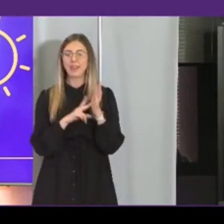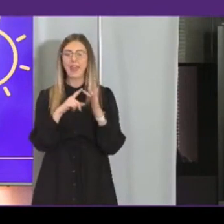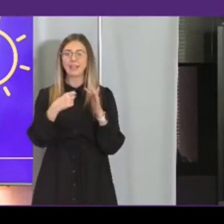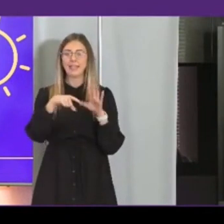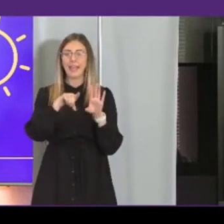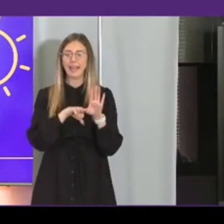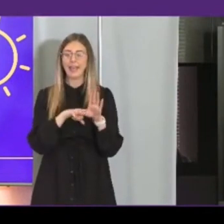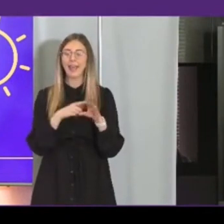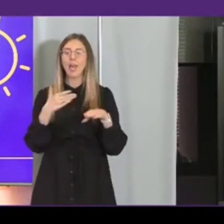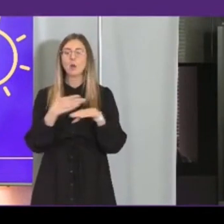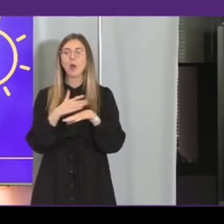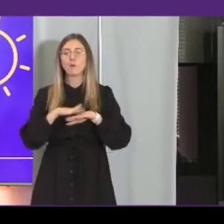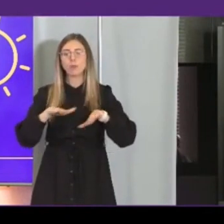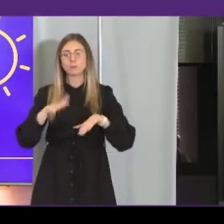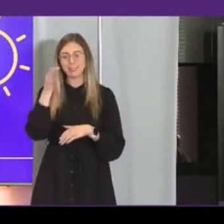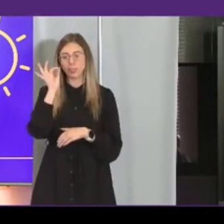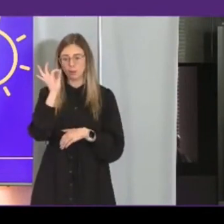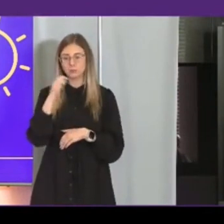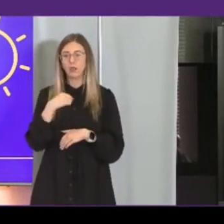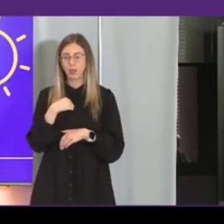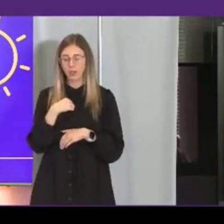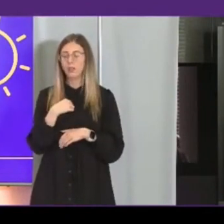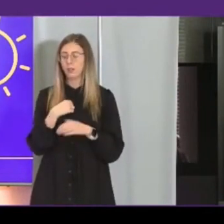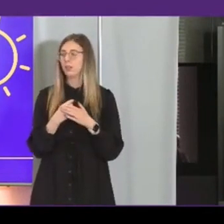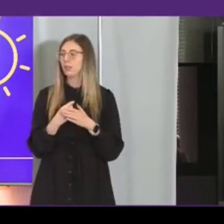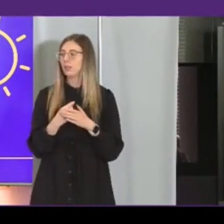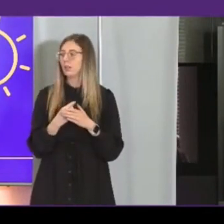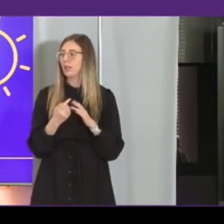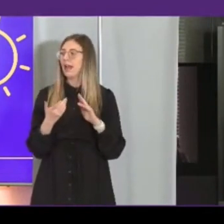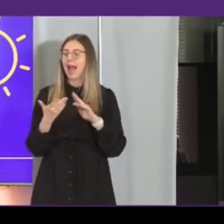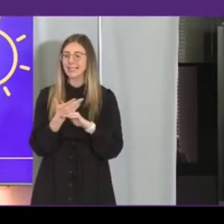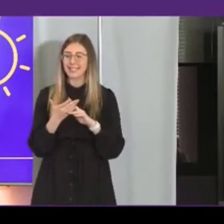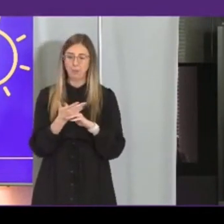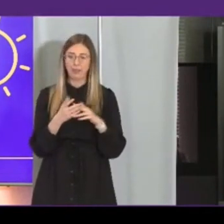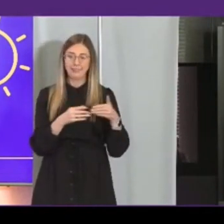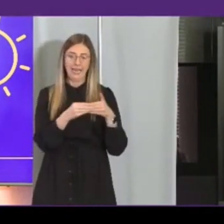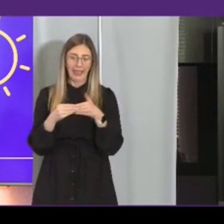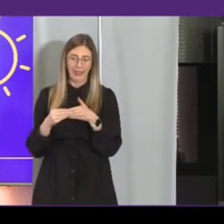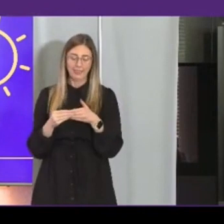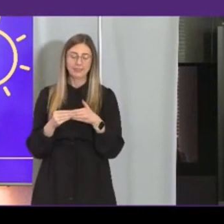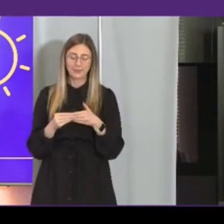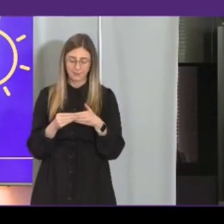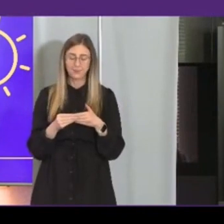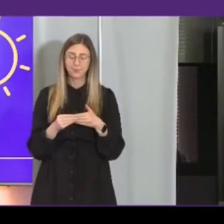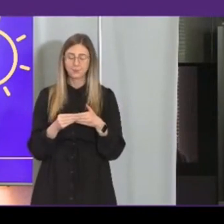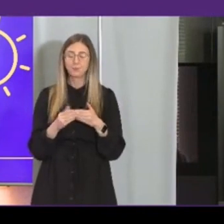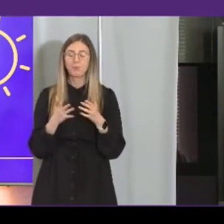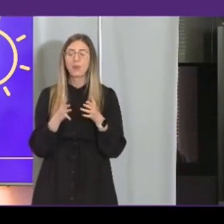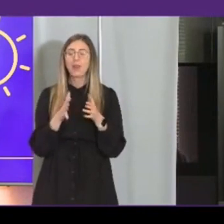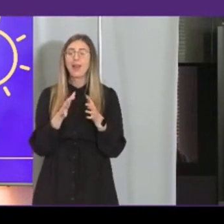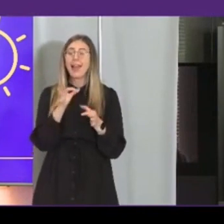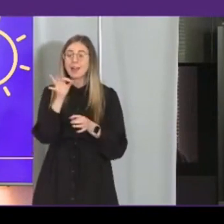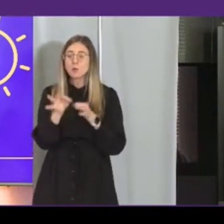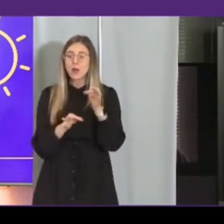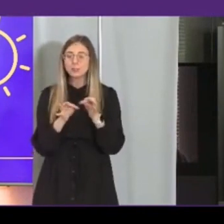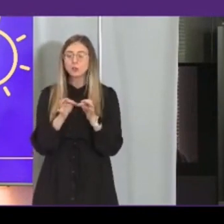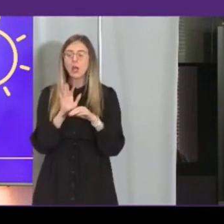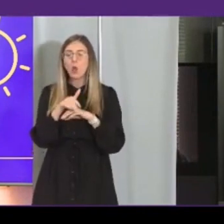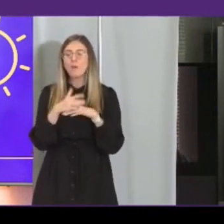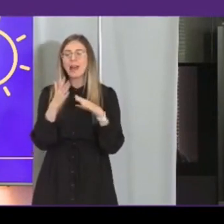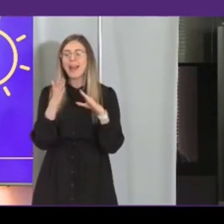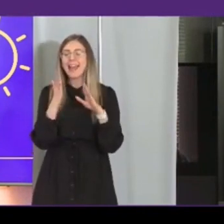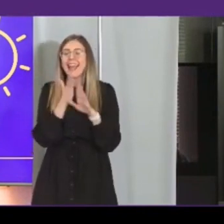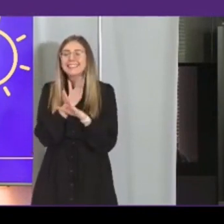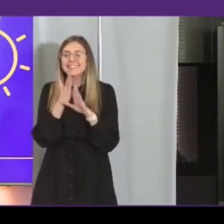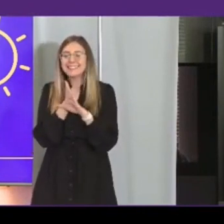I work at the British Council. I'm the accessibility lead there at the moment. Question I had was around sort of hidden disabilities like you were